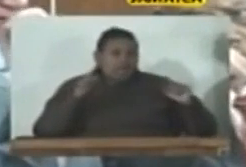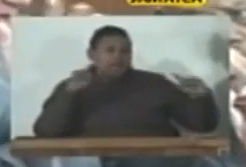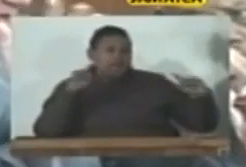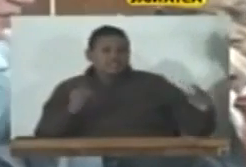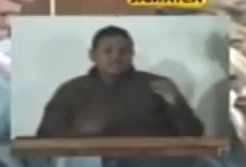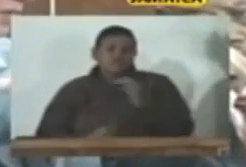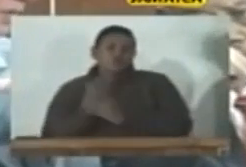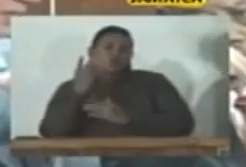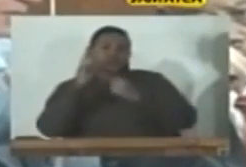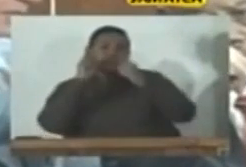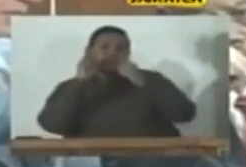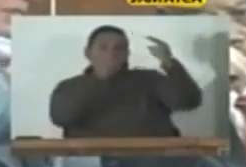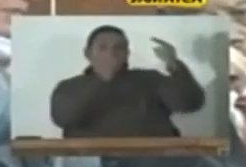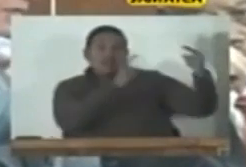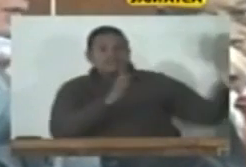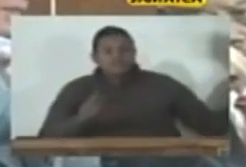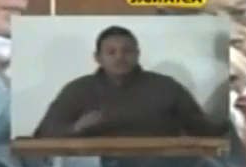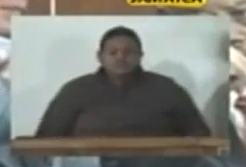3 fiscal years,